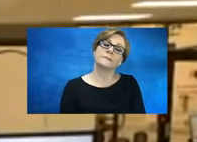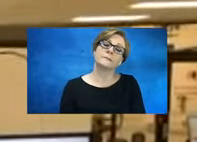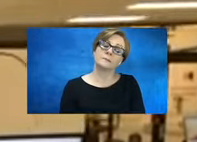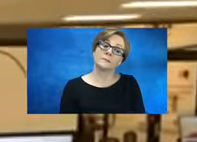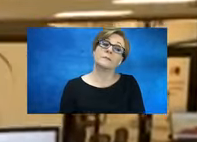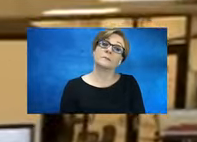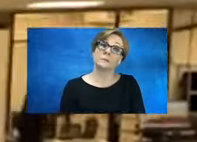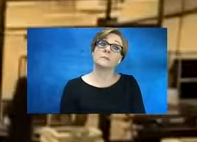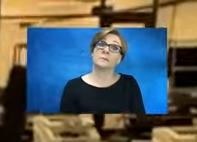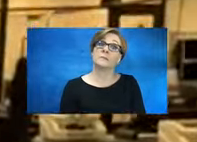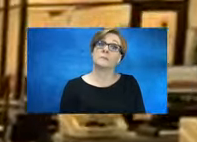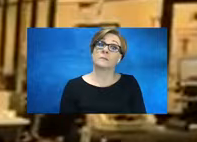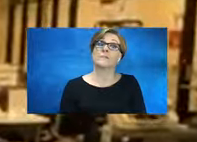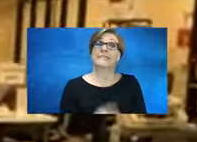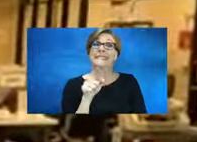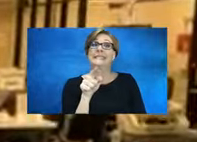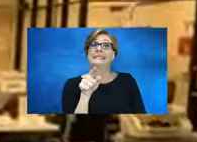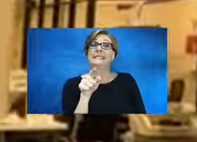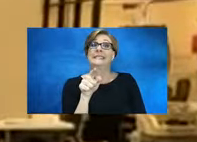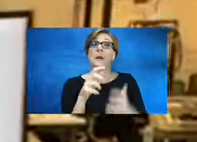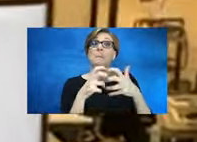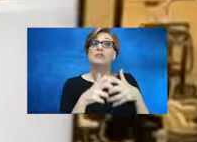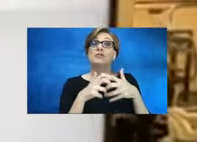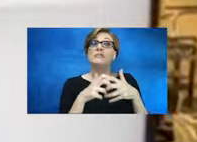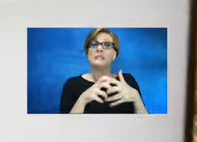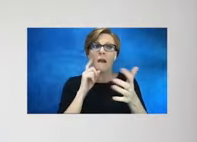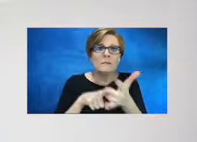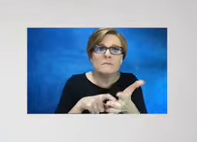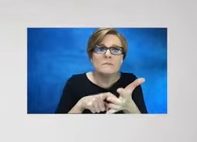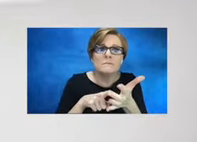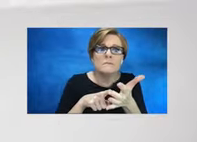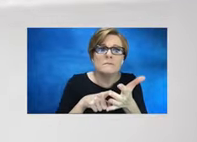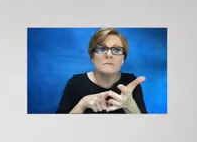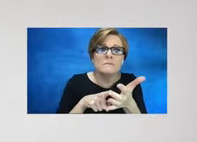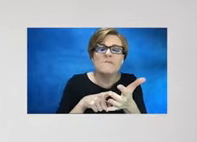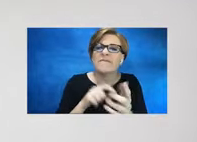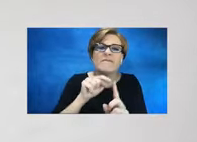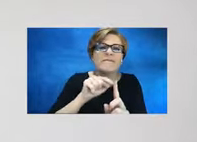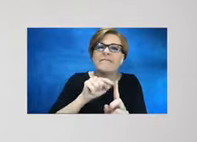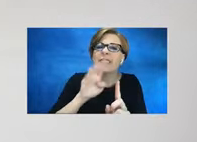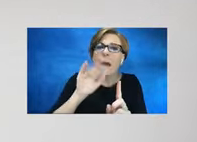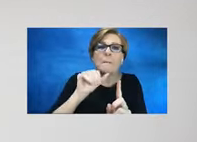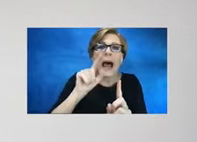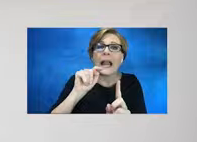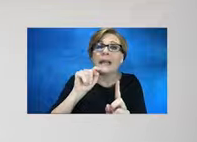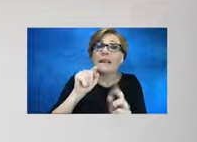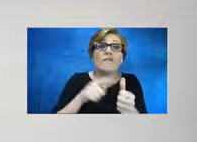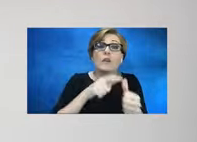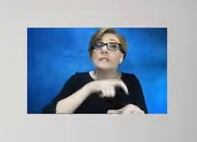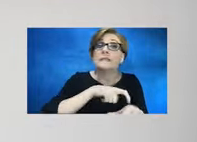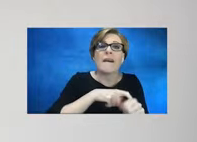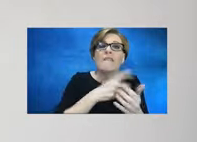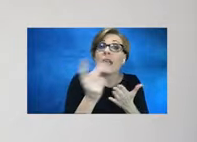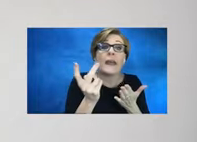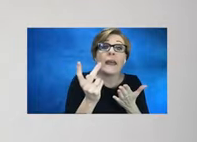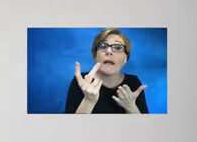So here we see this. So this machine is smart enough to identify when that ballot was not able to be read on the first try. Right, and it'll